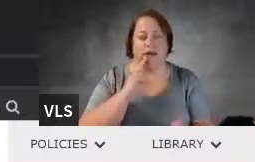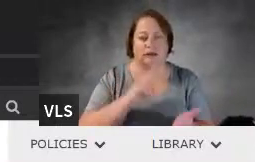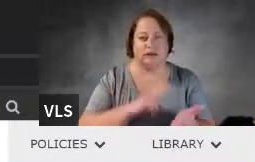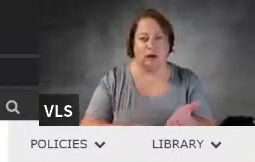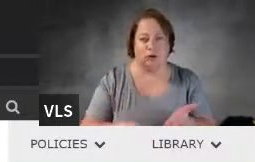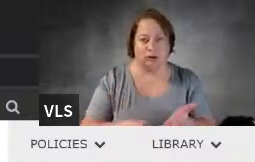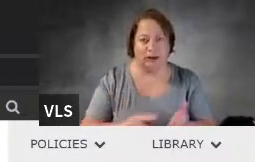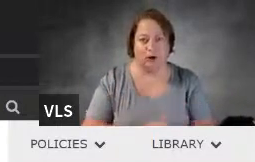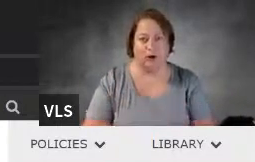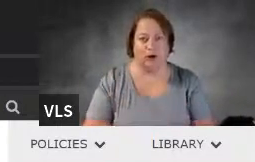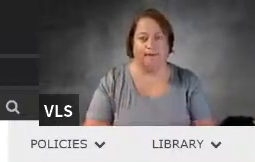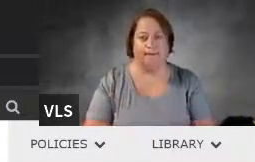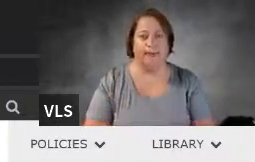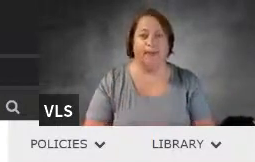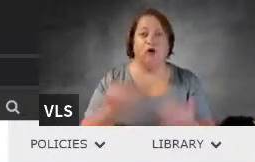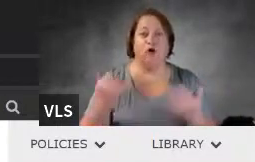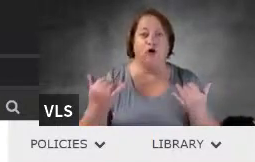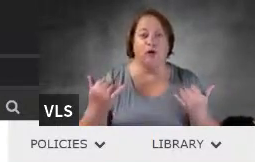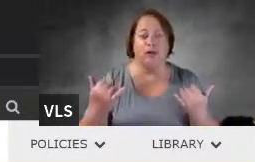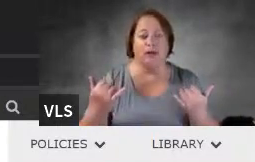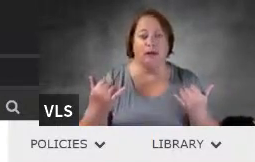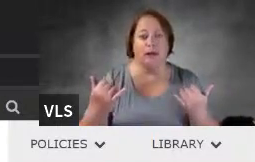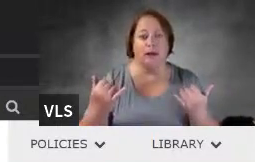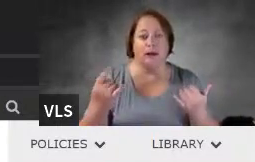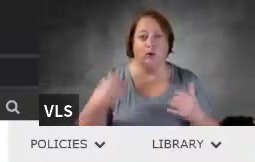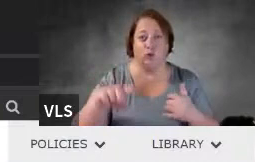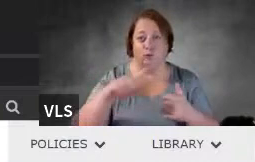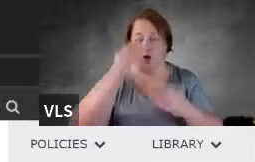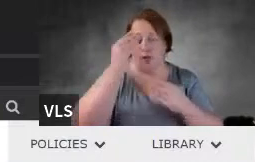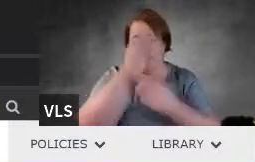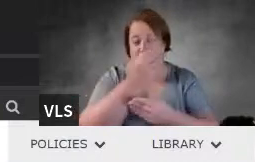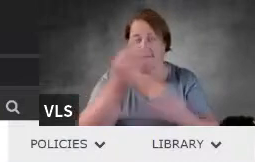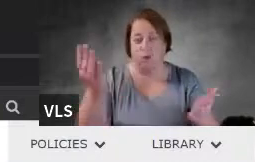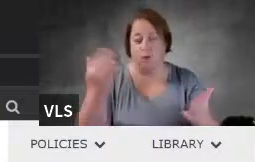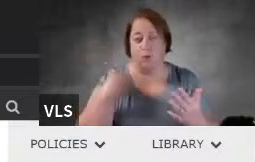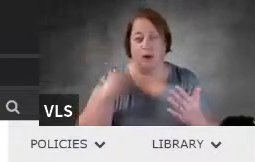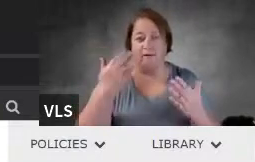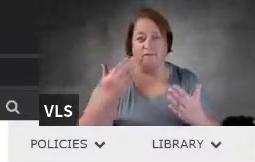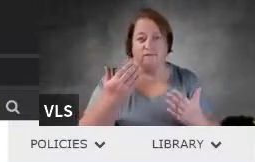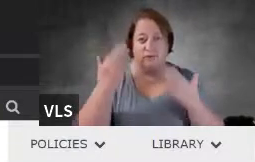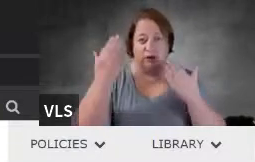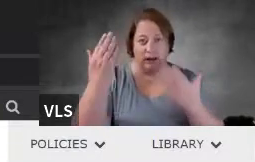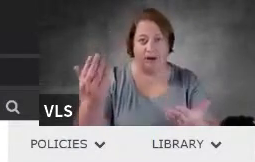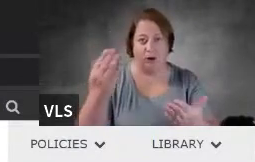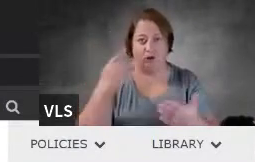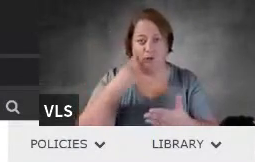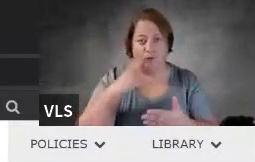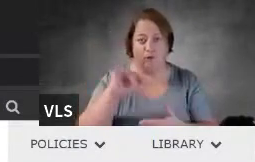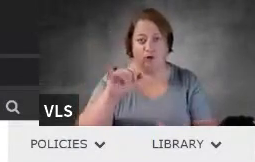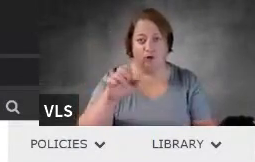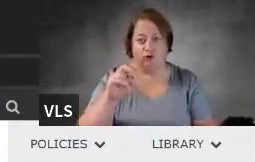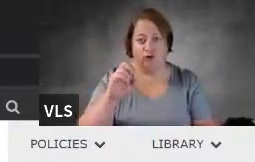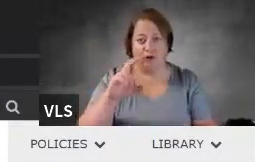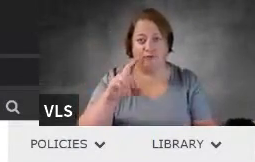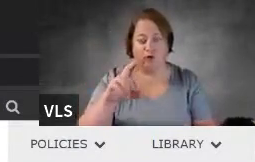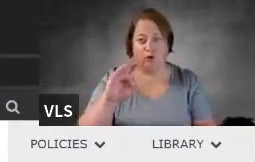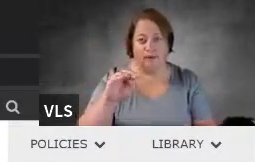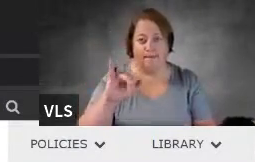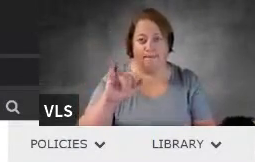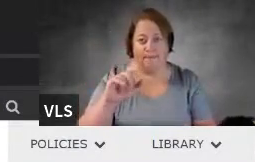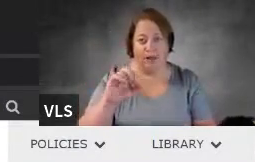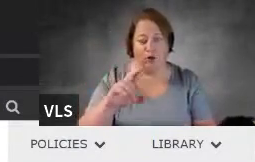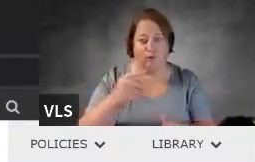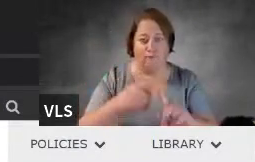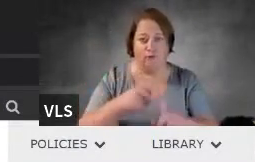secretary. We currently, as you all have been informed, have a nomination for Jennifer Miller of